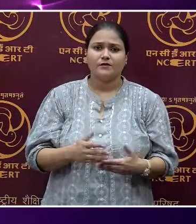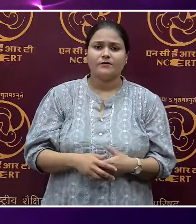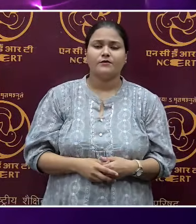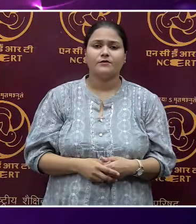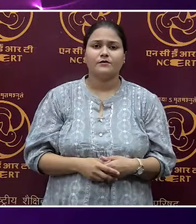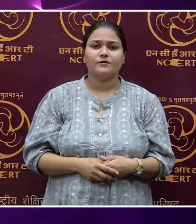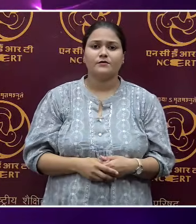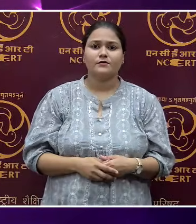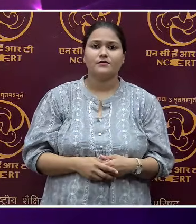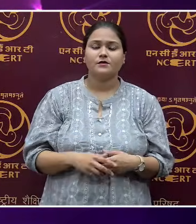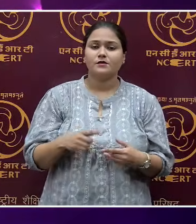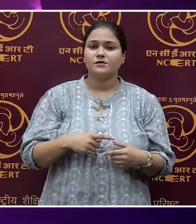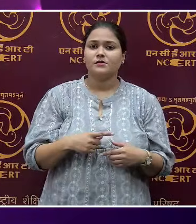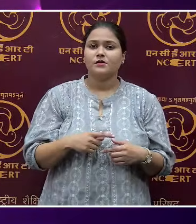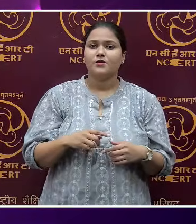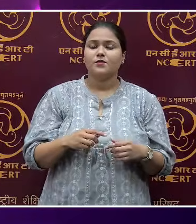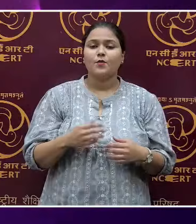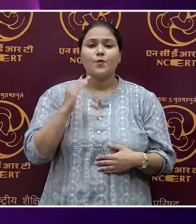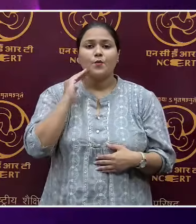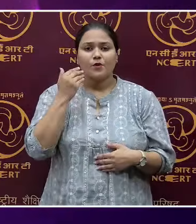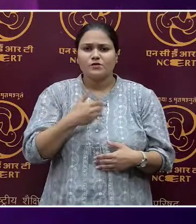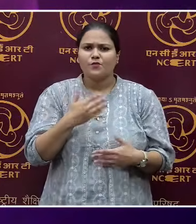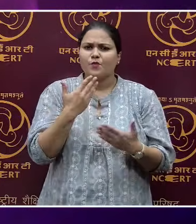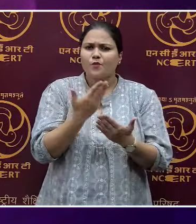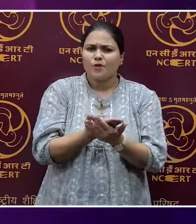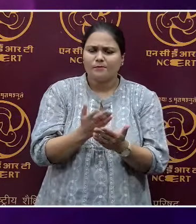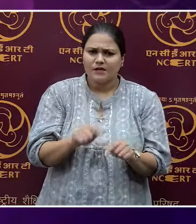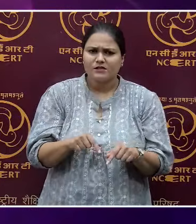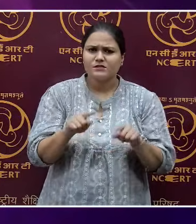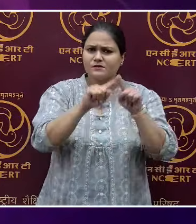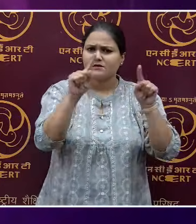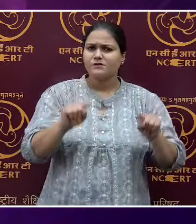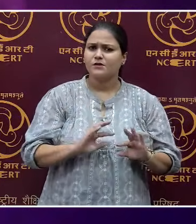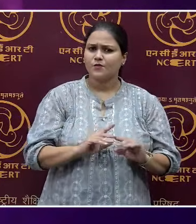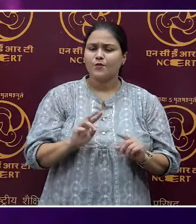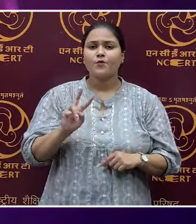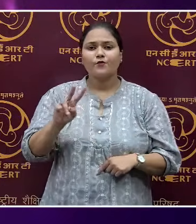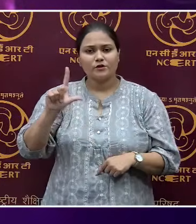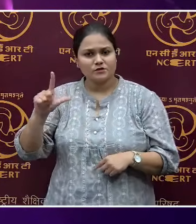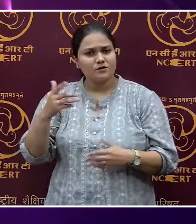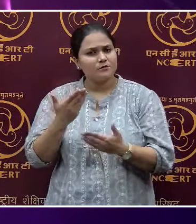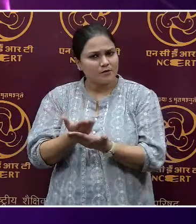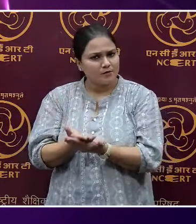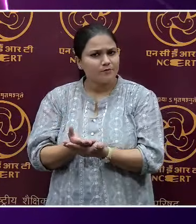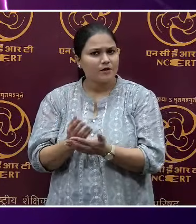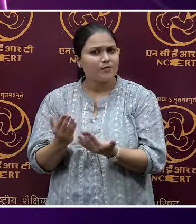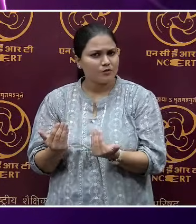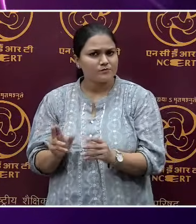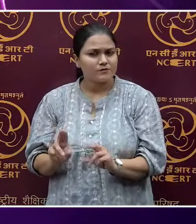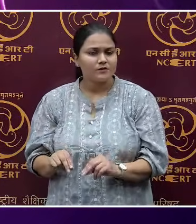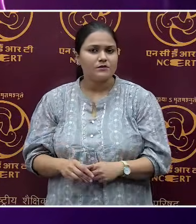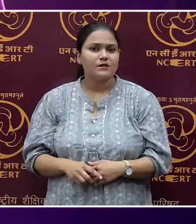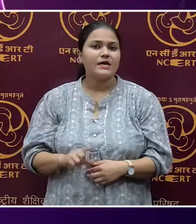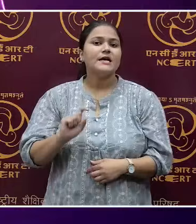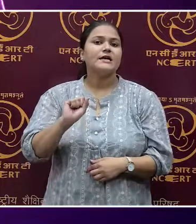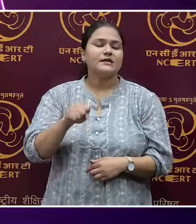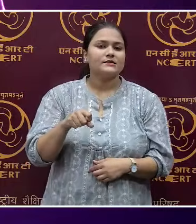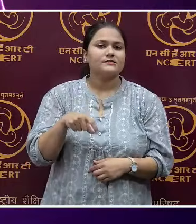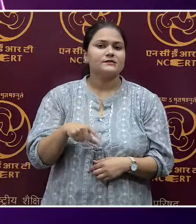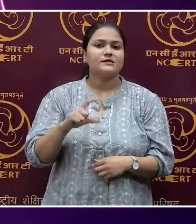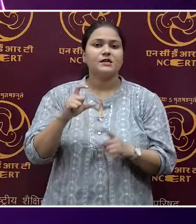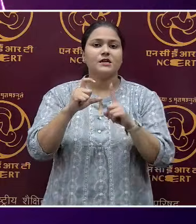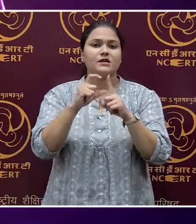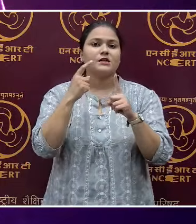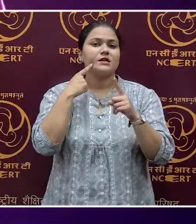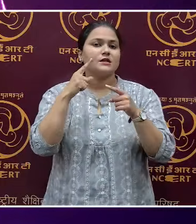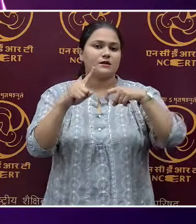can also register themselves when it comes to virtual labs? Yes, they can register. So this is actually one-time activity we have to sign in the Diksha portal. That